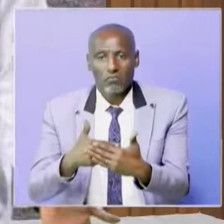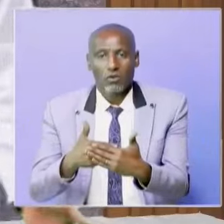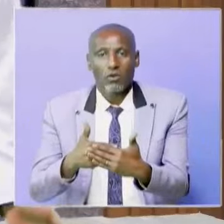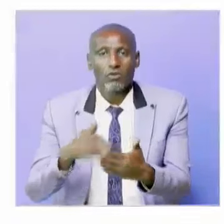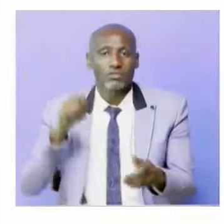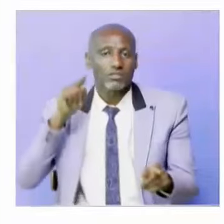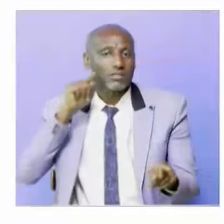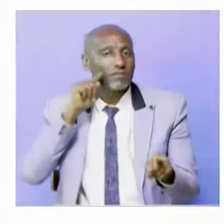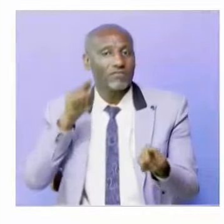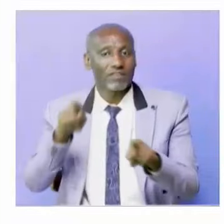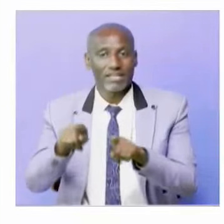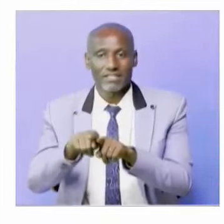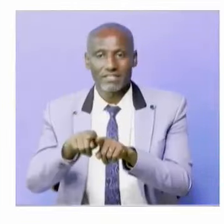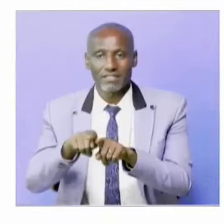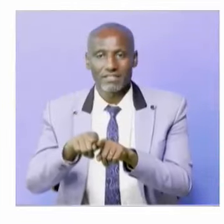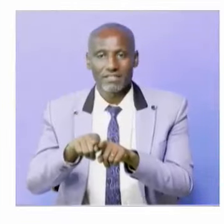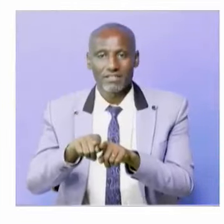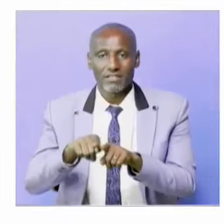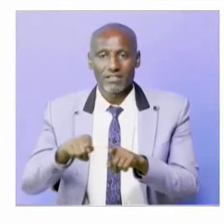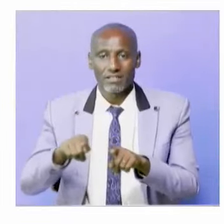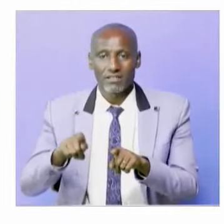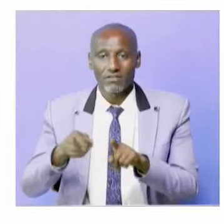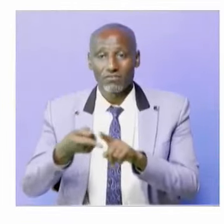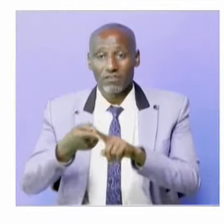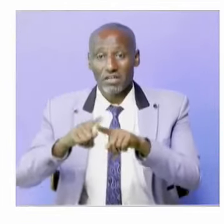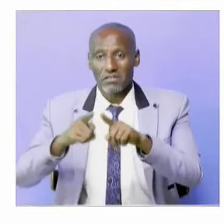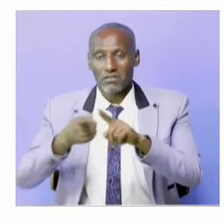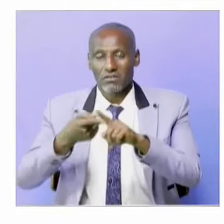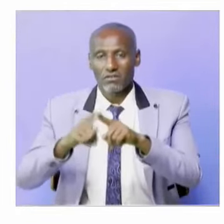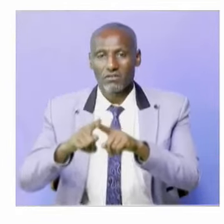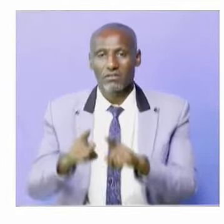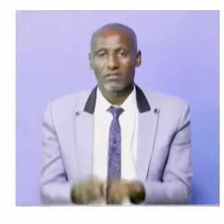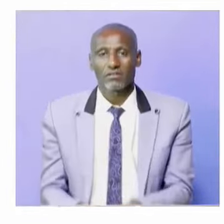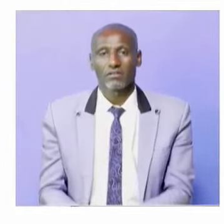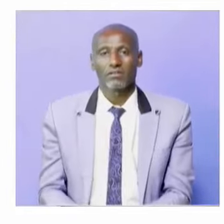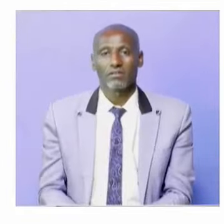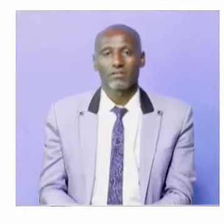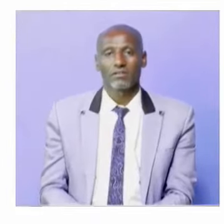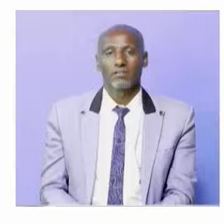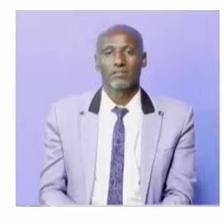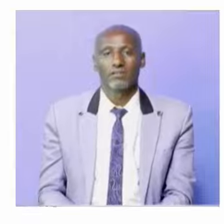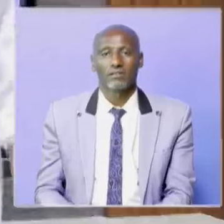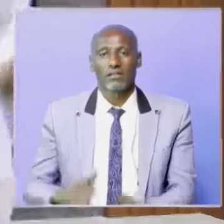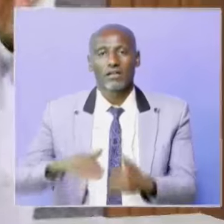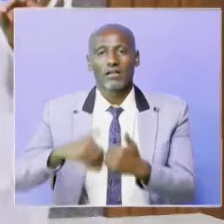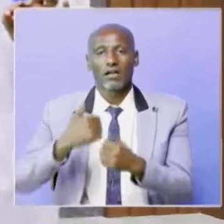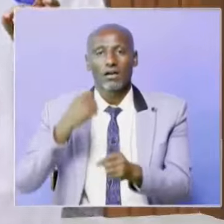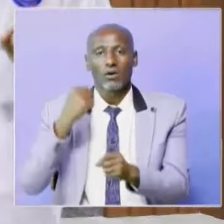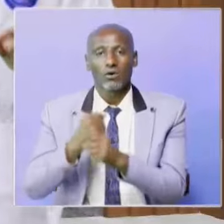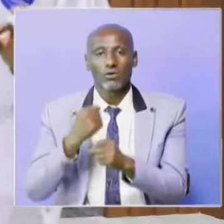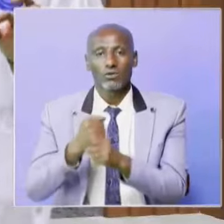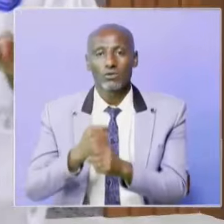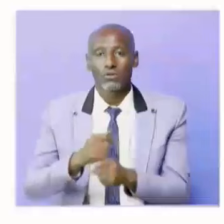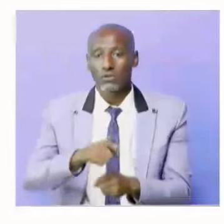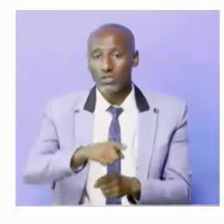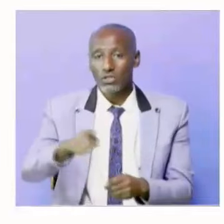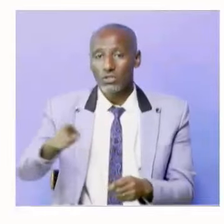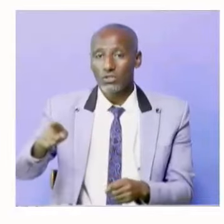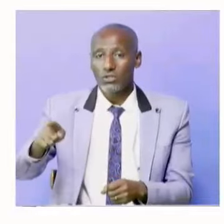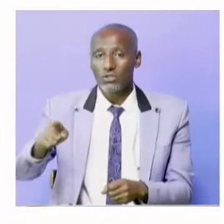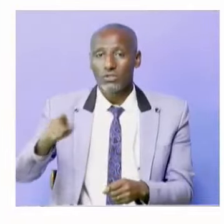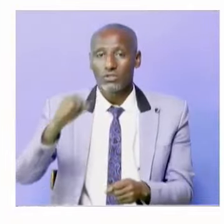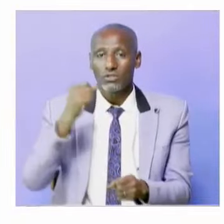How do you do is just the ways we greet with someone in formal ways, okay? Especially when you meet